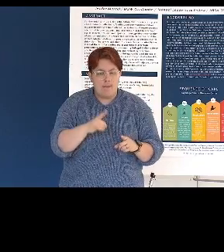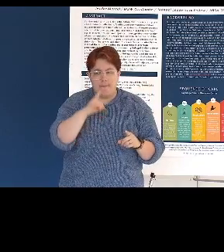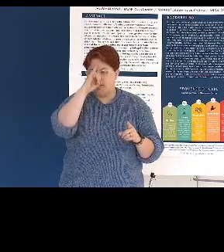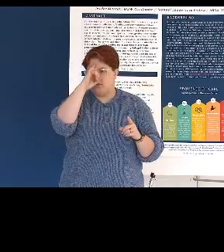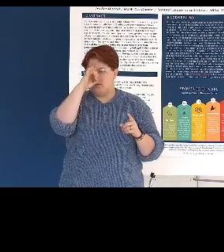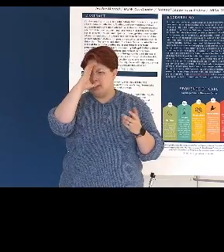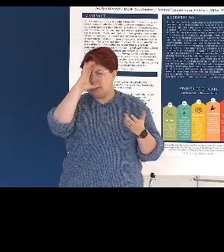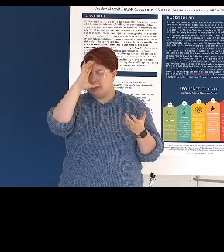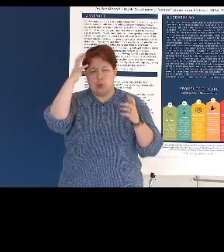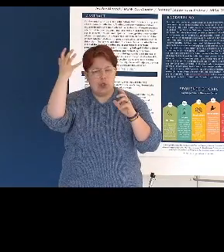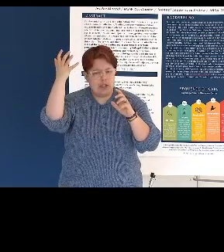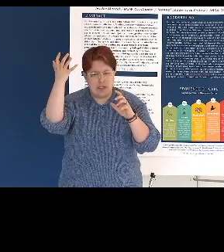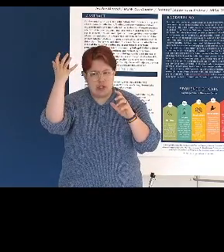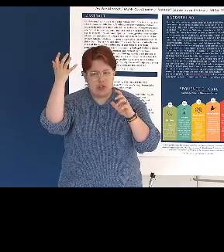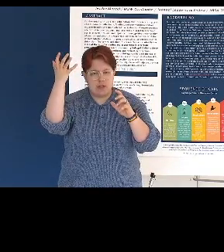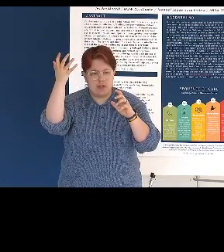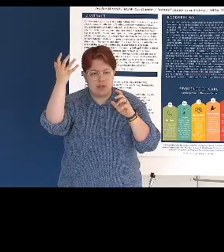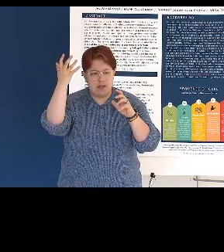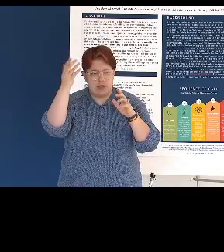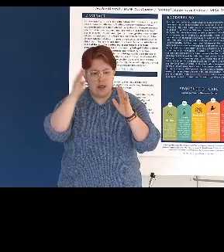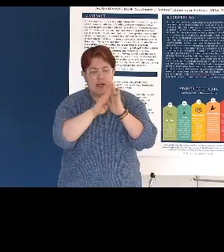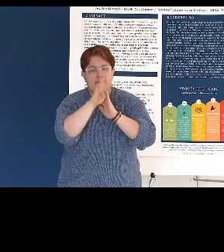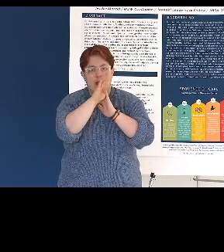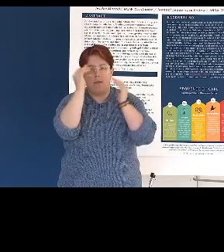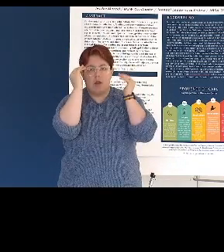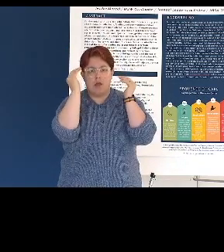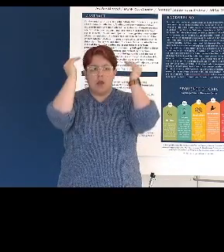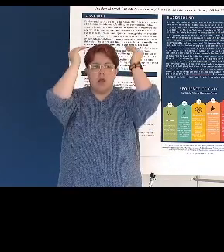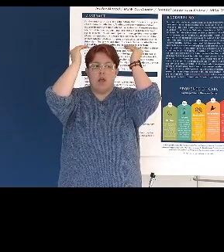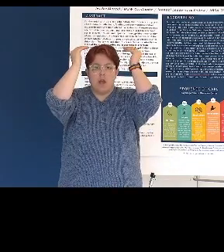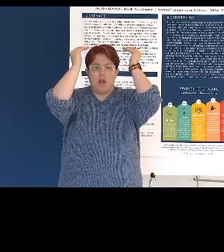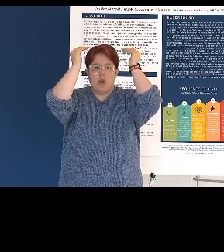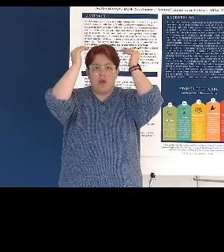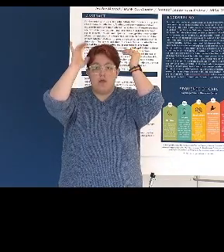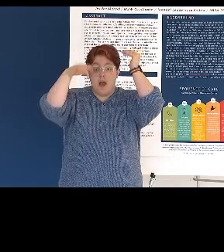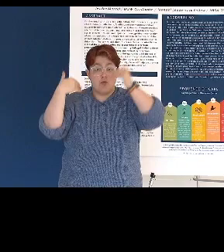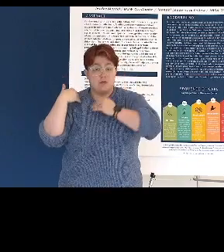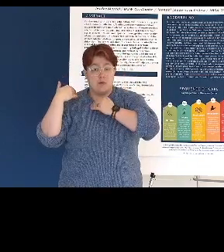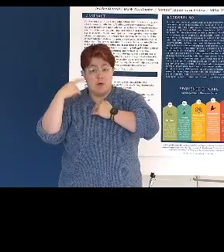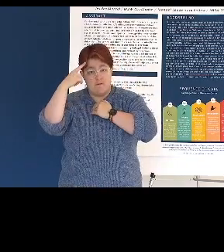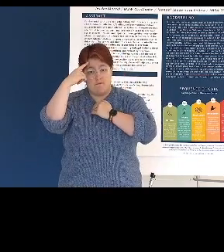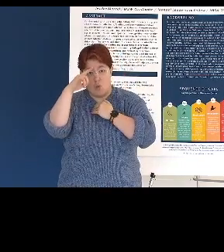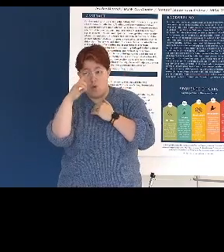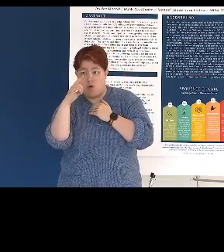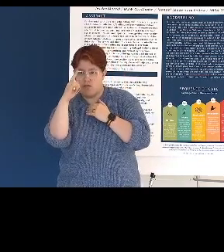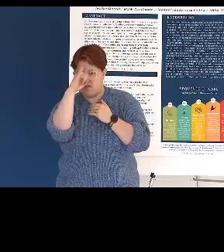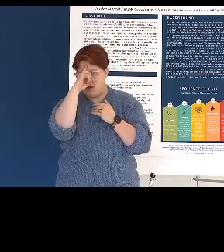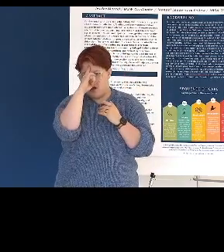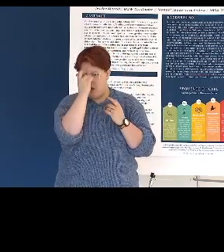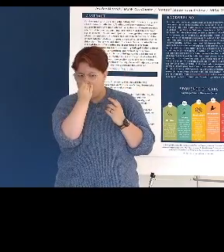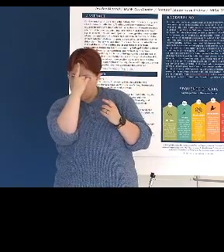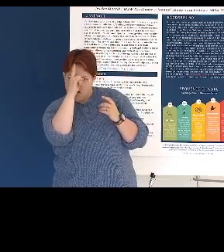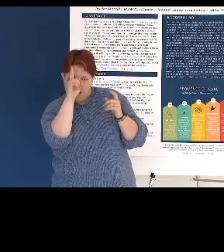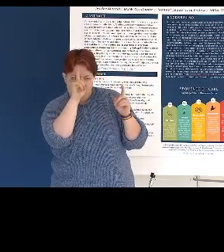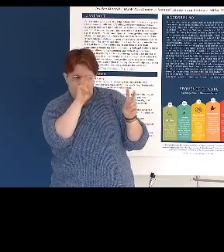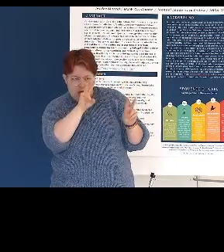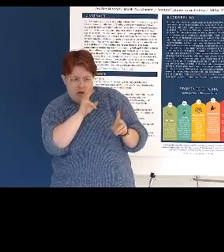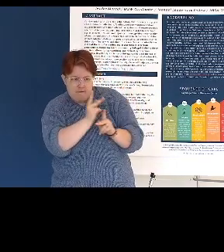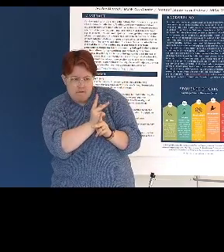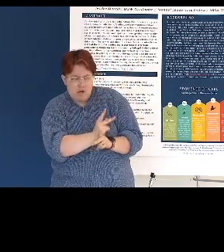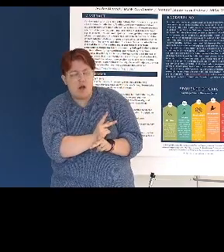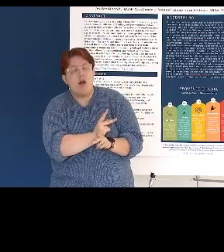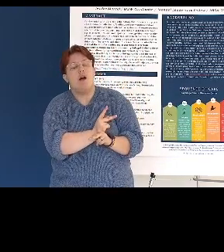that makes the development of the higher regions of the brain responsible for thinking and using your cognition also potentially